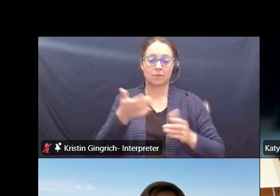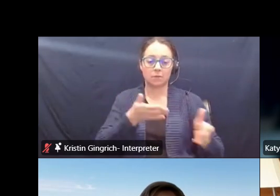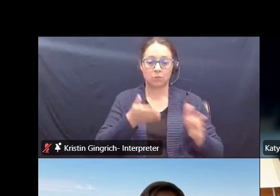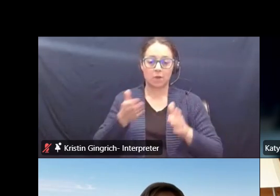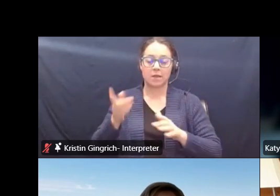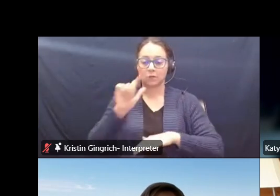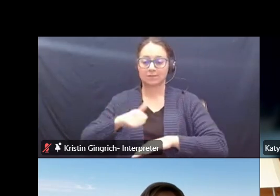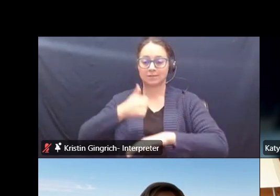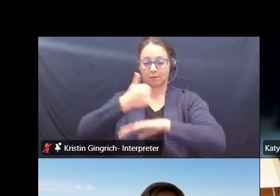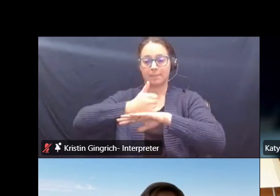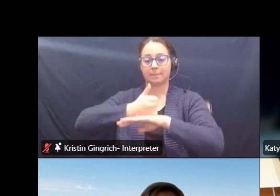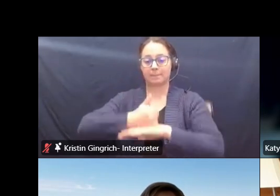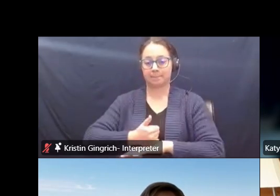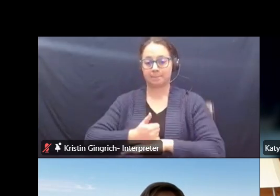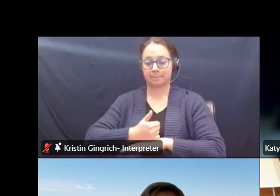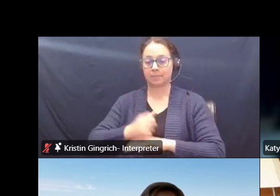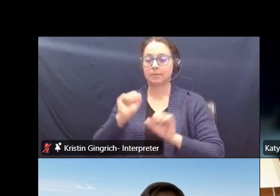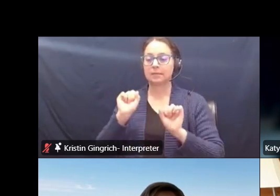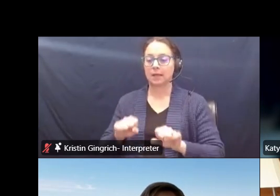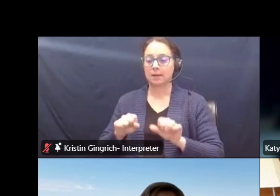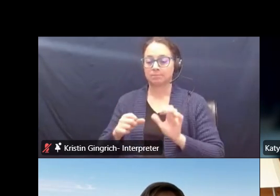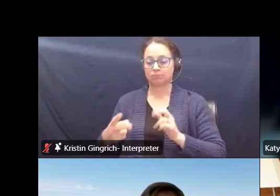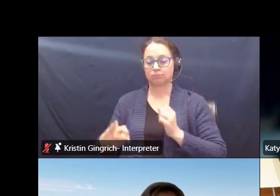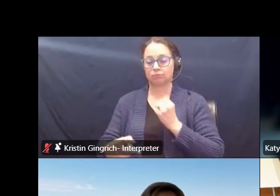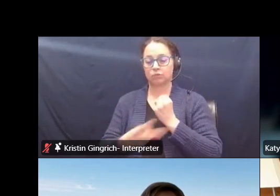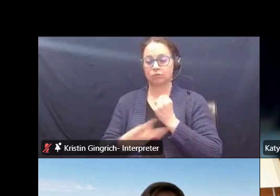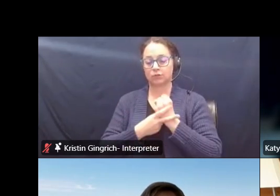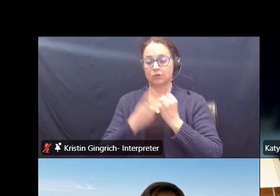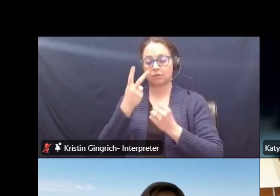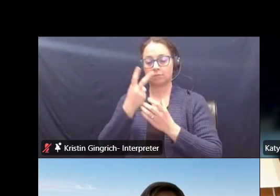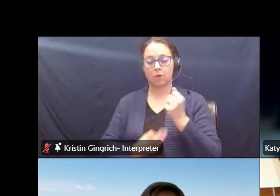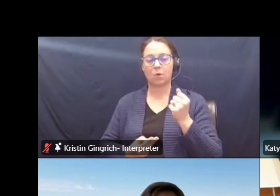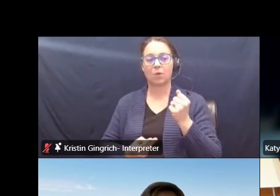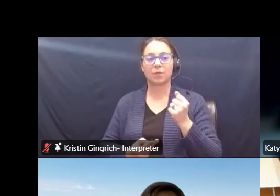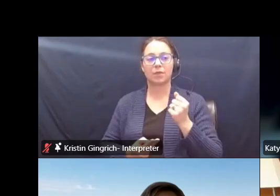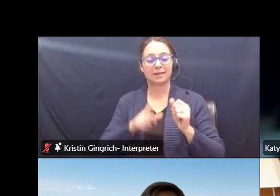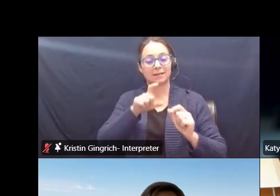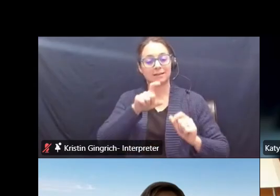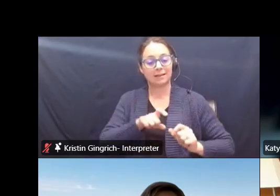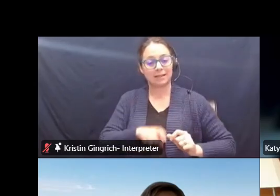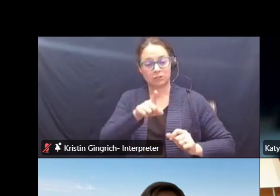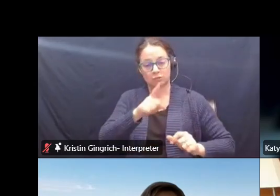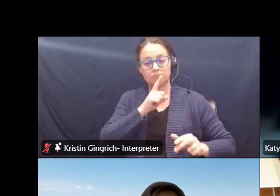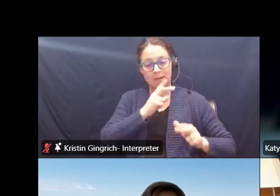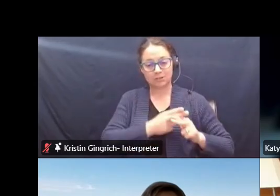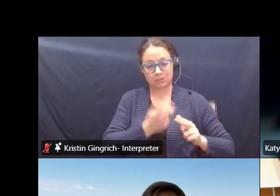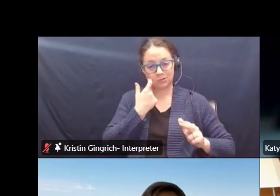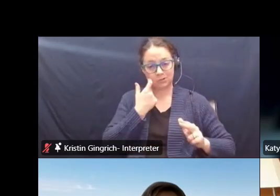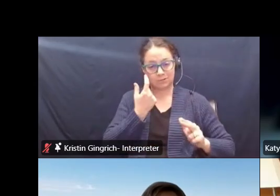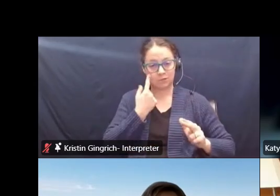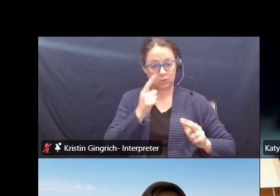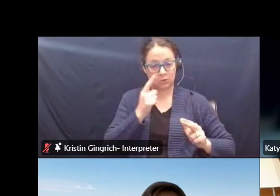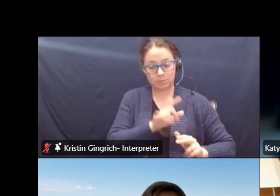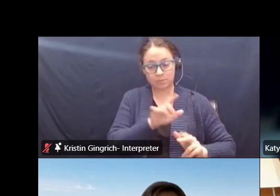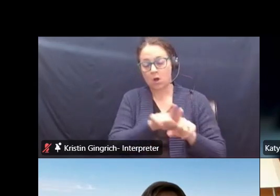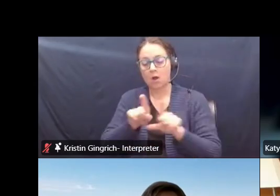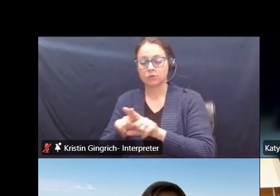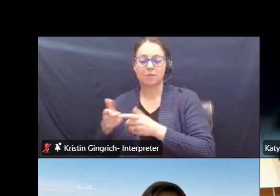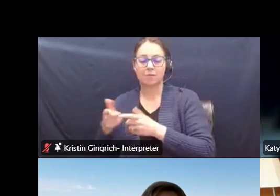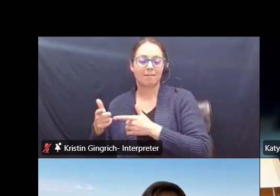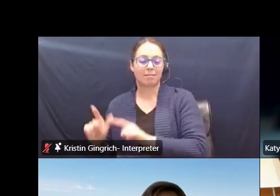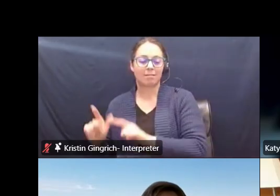setting this up that can preserve both the needs that you just described for you, but also allow